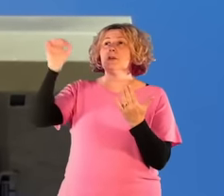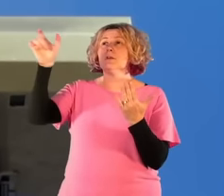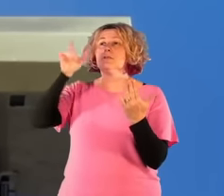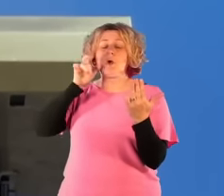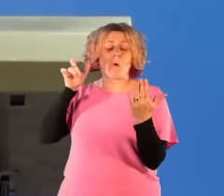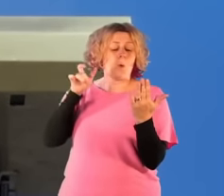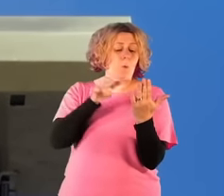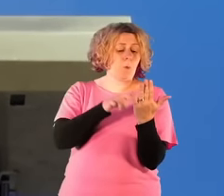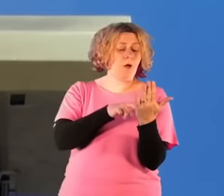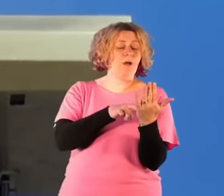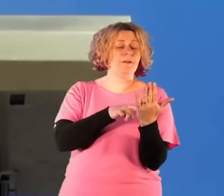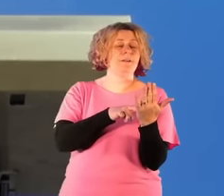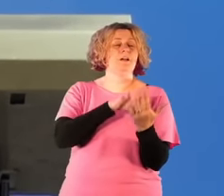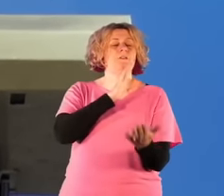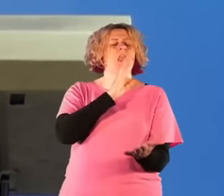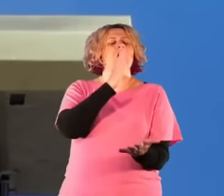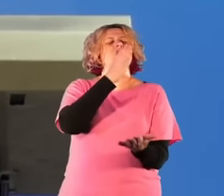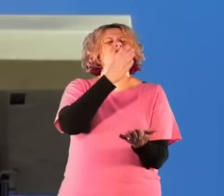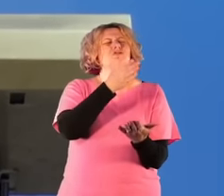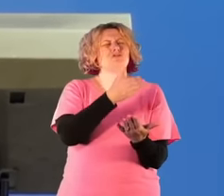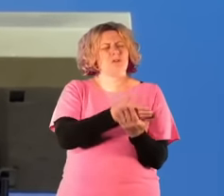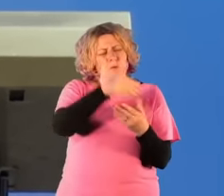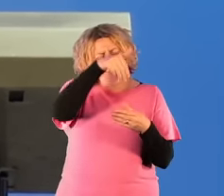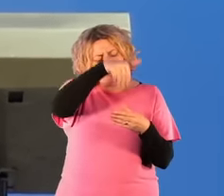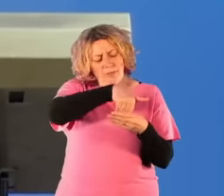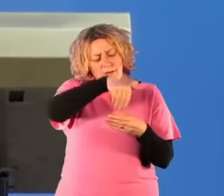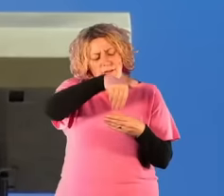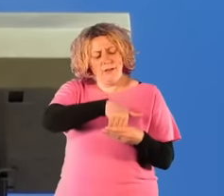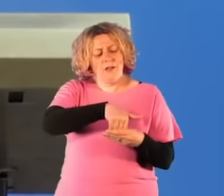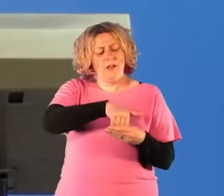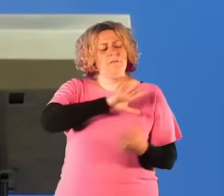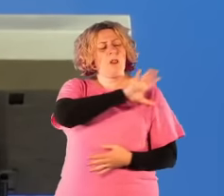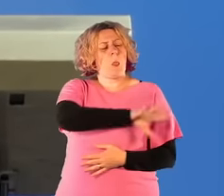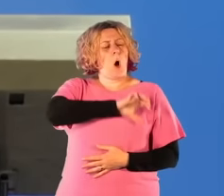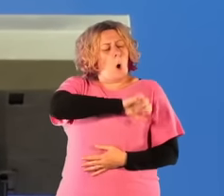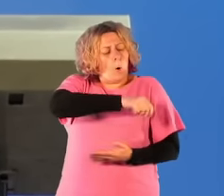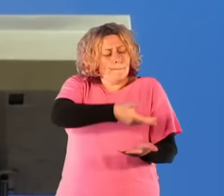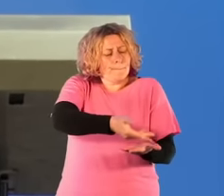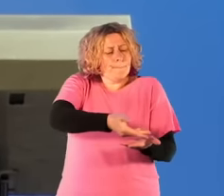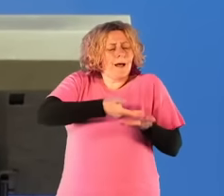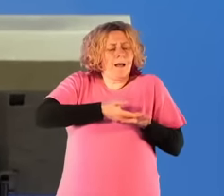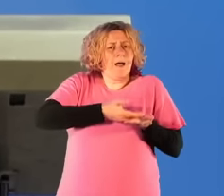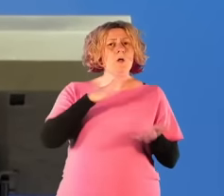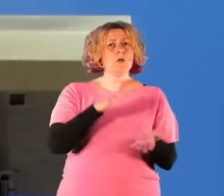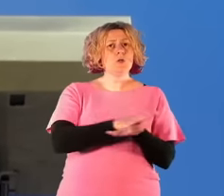it contains, for the hope, for the joy,